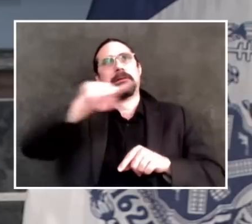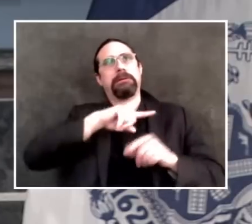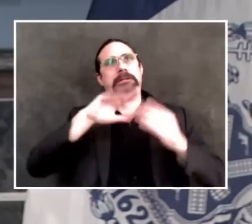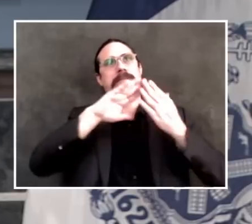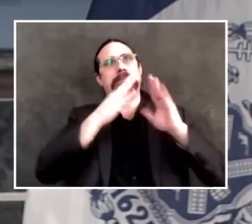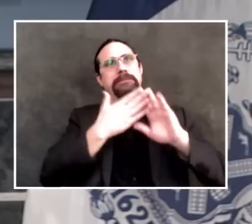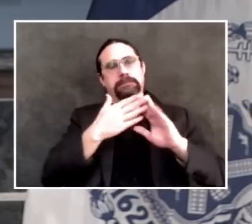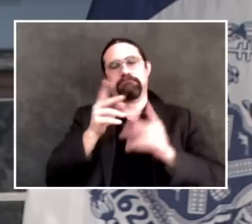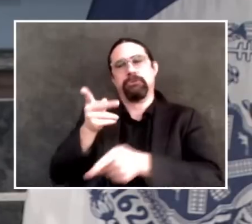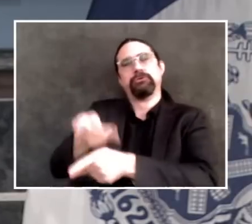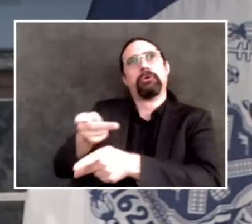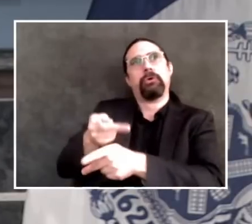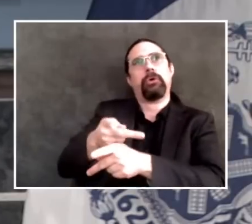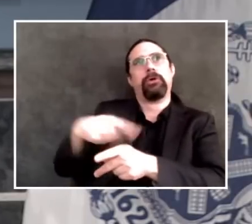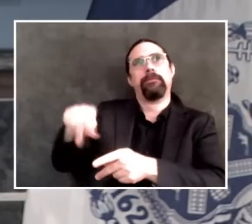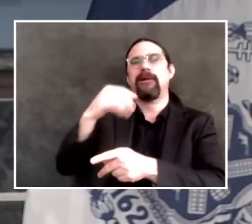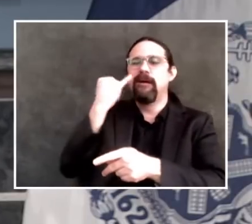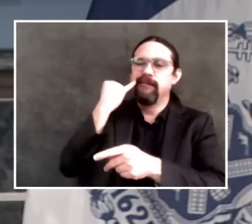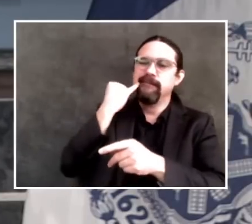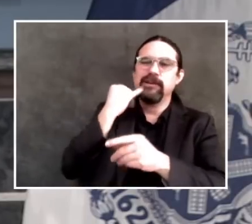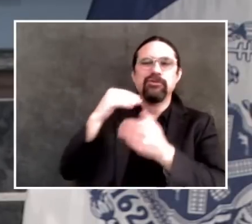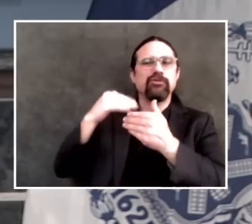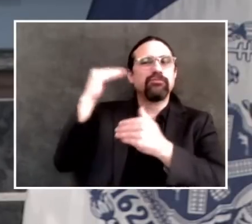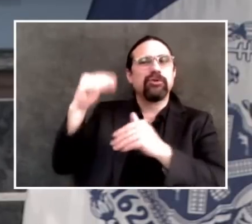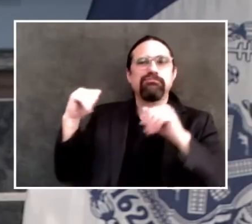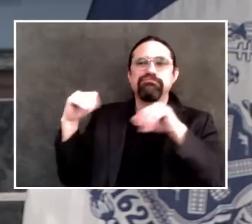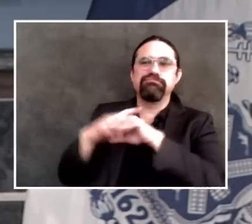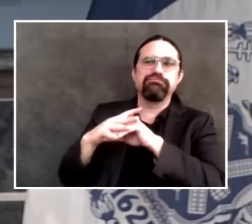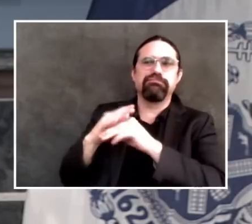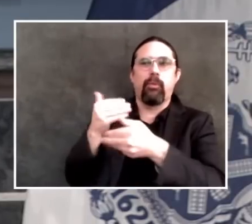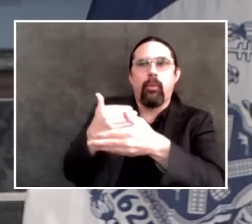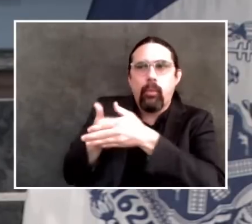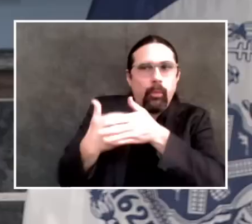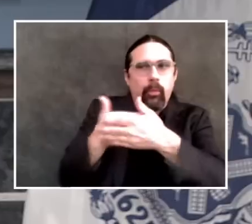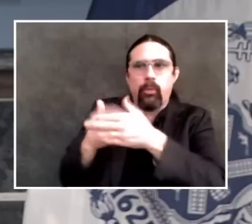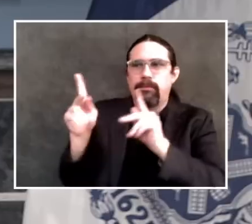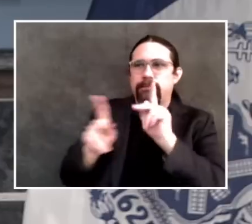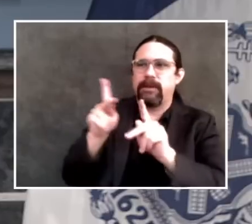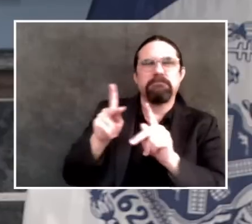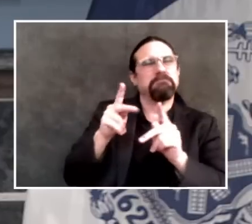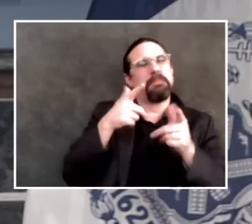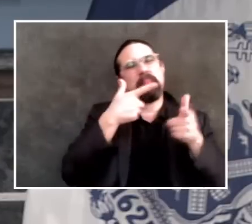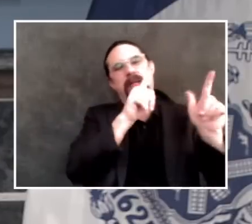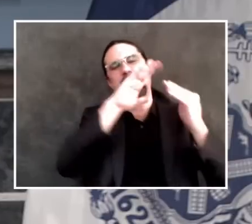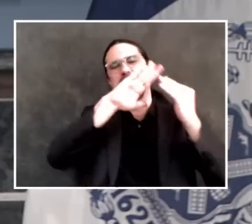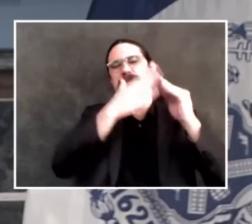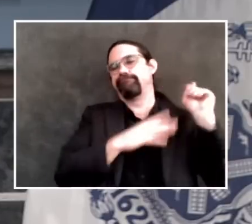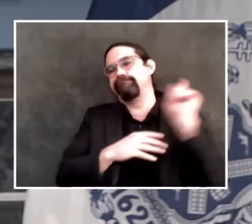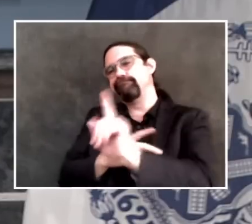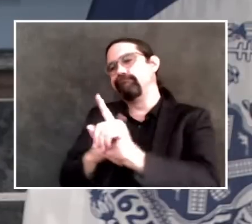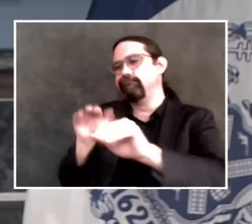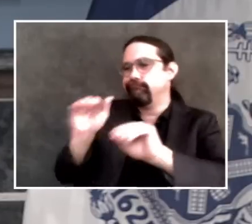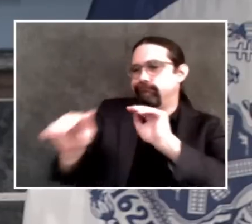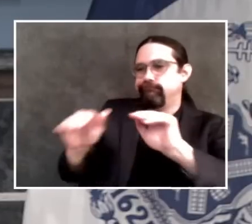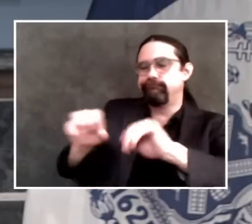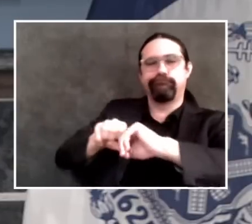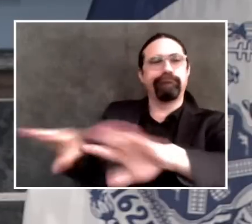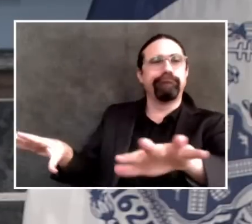help will be sent immediately. This is the highest priority for the NYPD and all the enforcement agencies to get